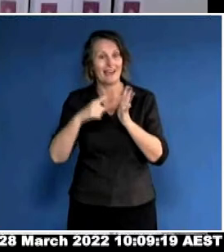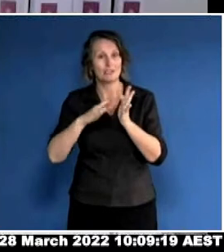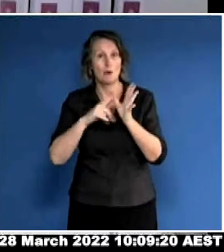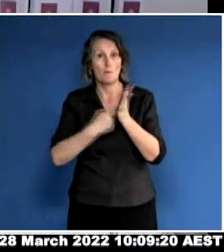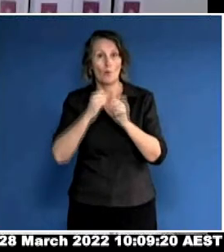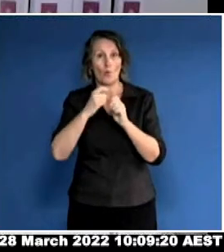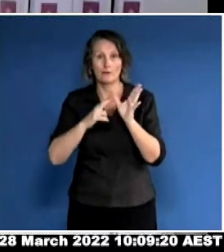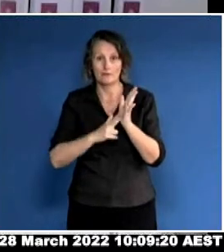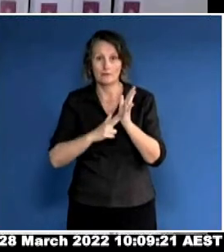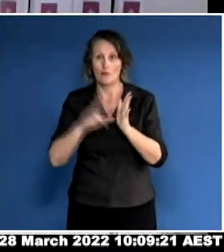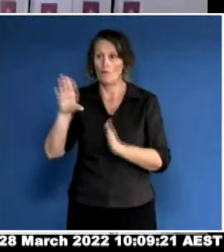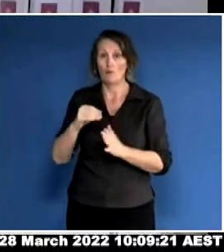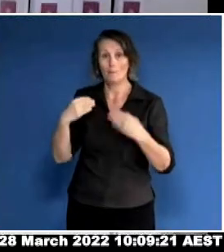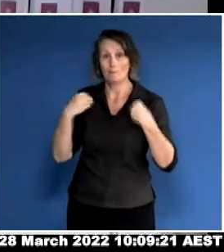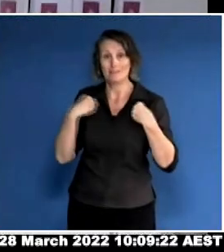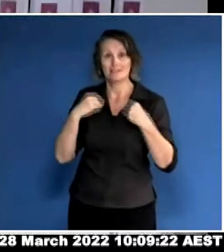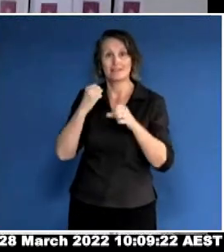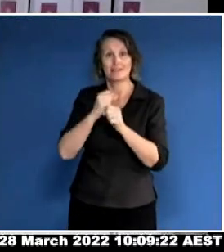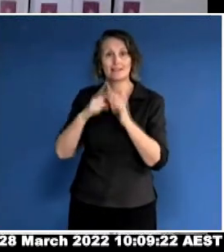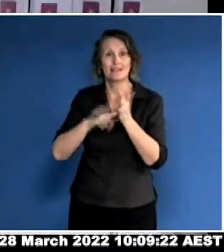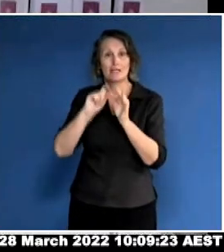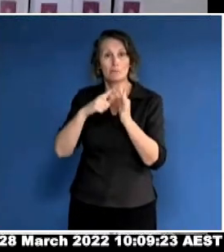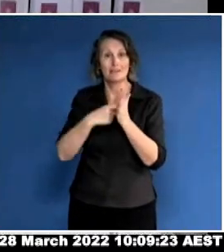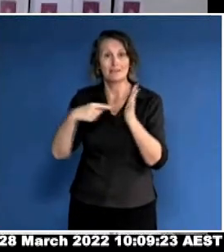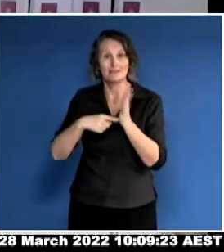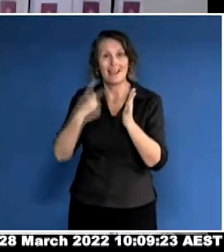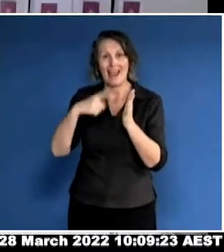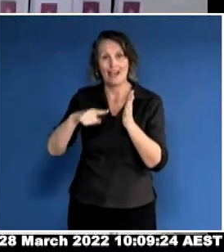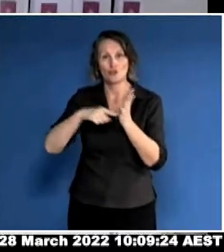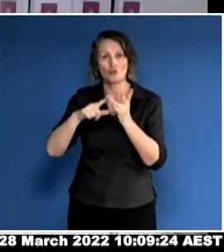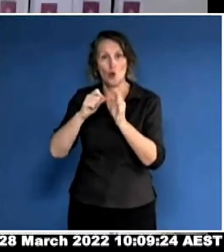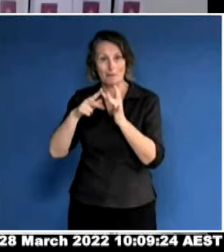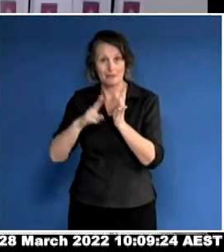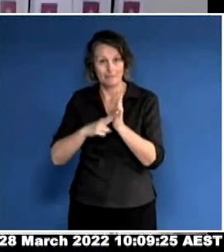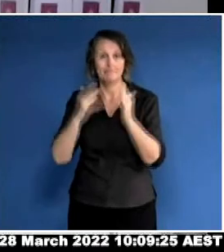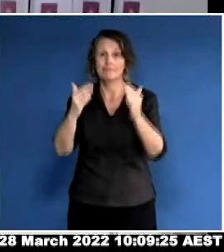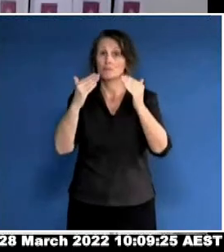Tobin. Thank you, Mr. Dyson. The State of New South Wales.